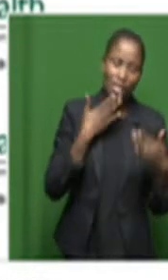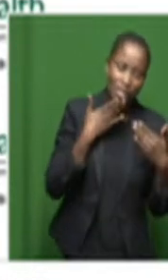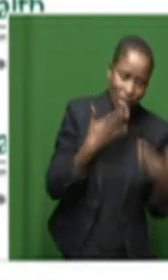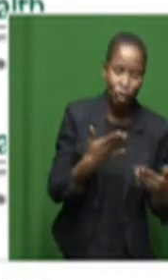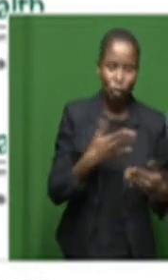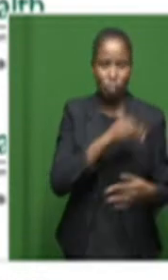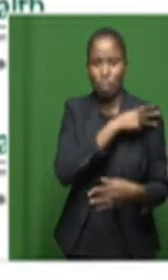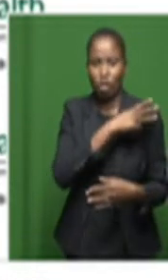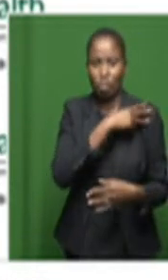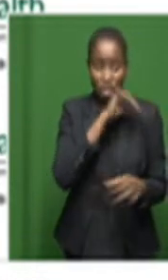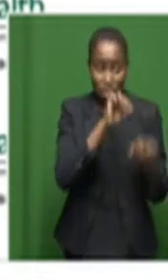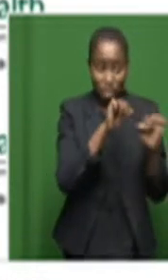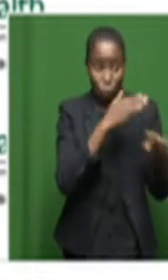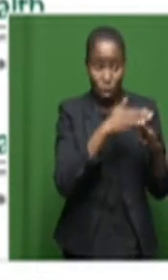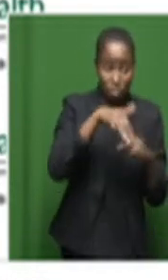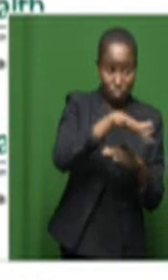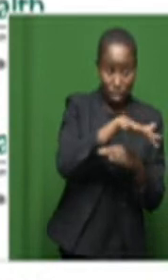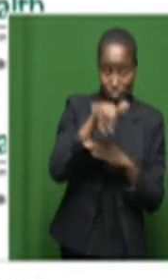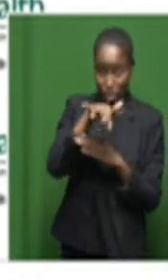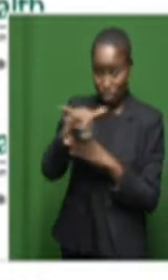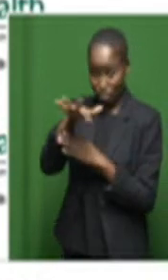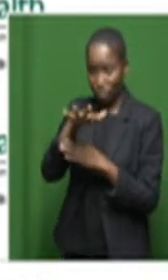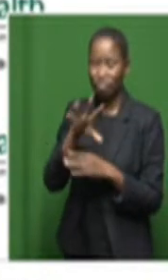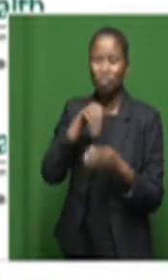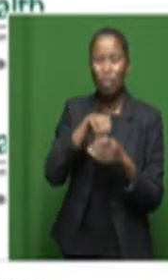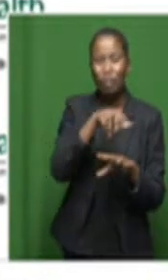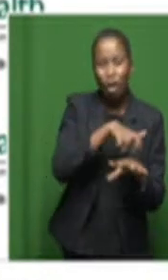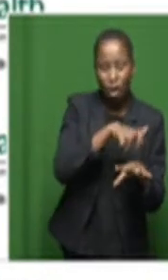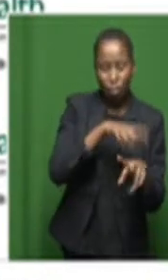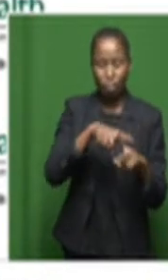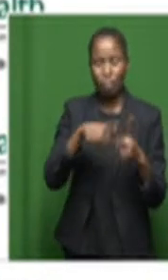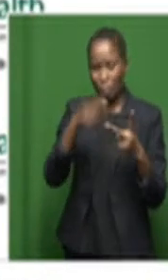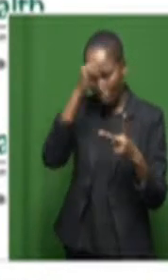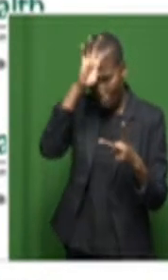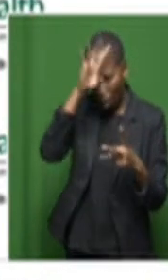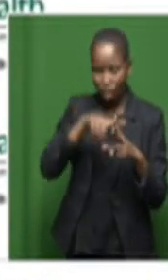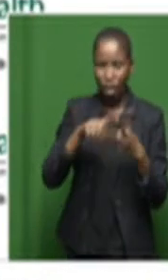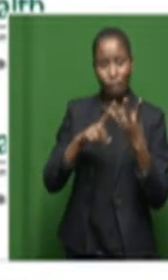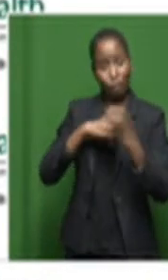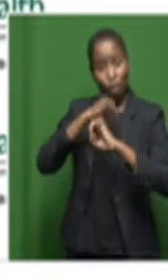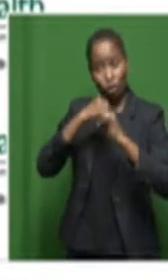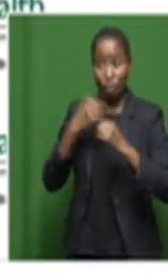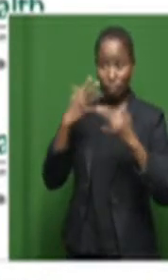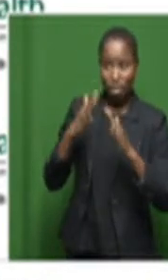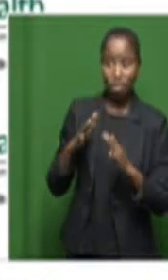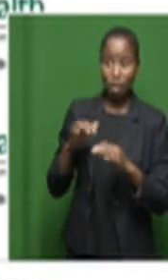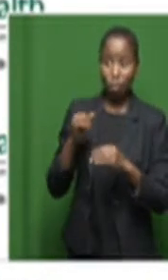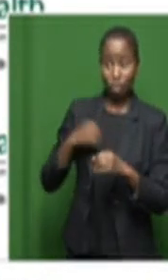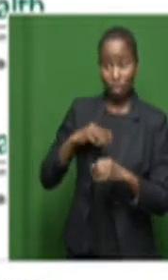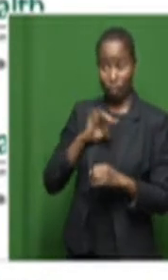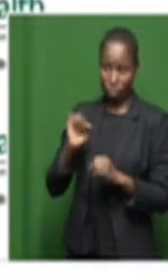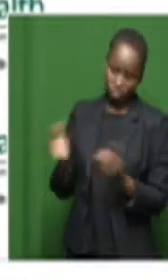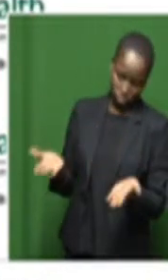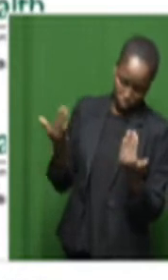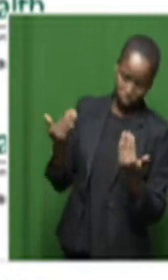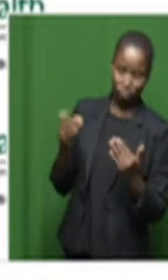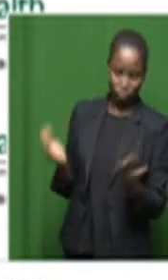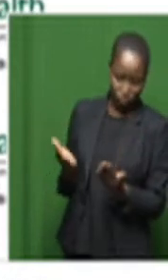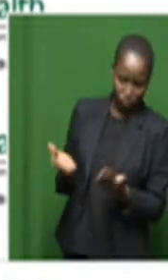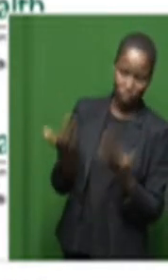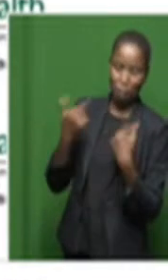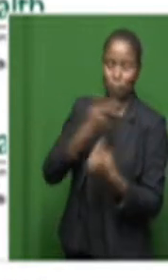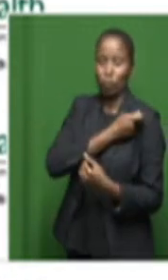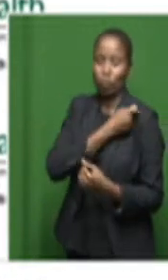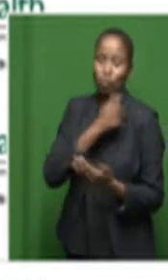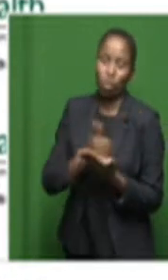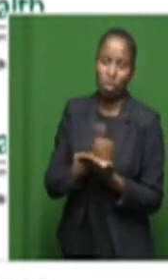of all these workplaces, including the farms, the mines, and factories, who are encouraging their workers to come and